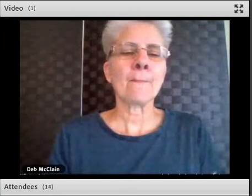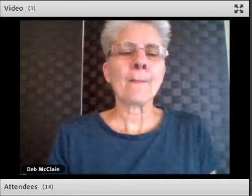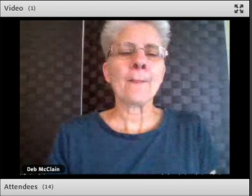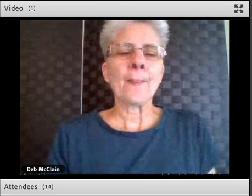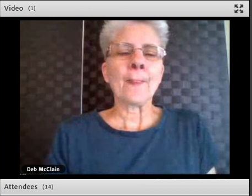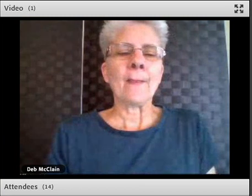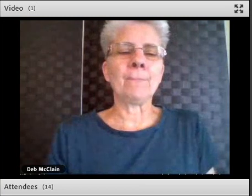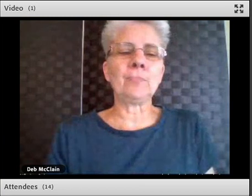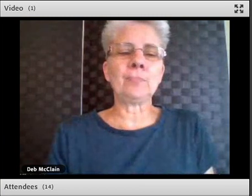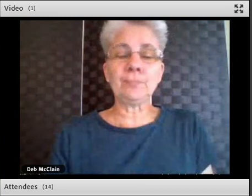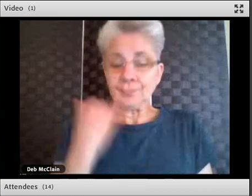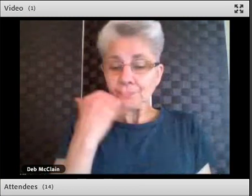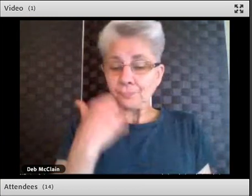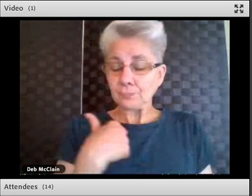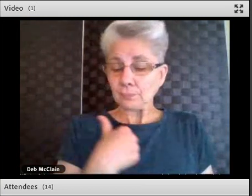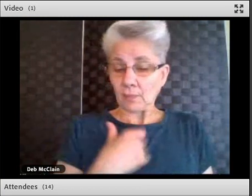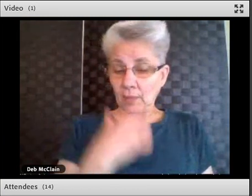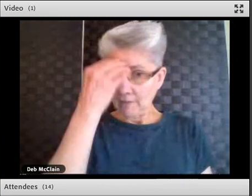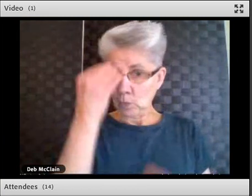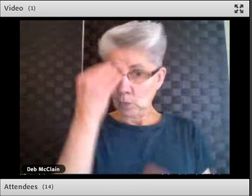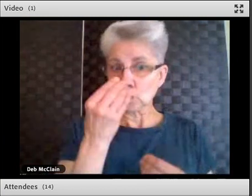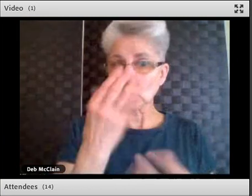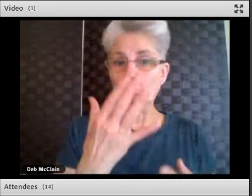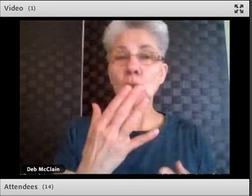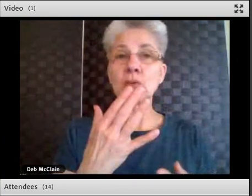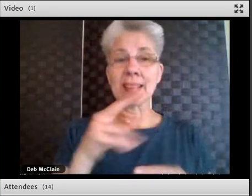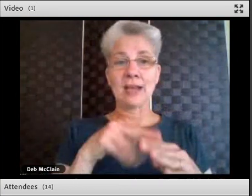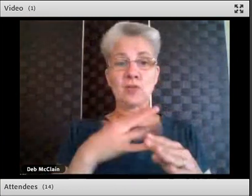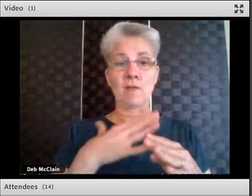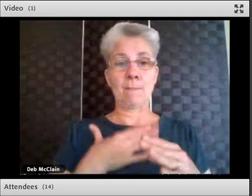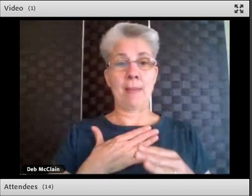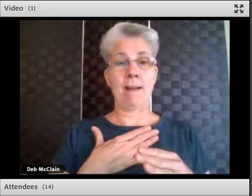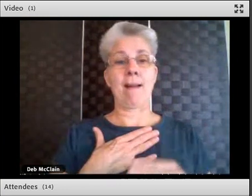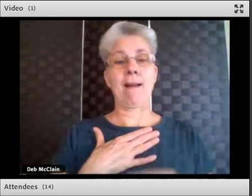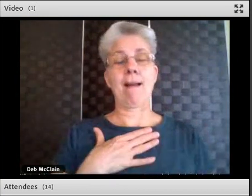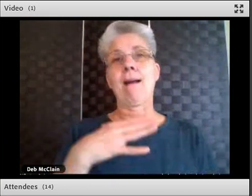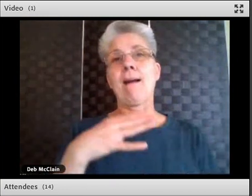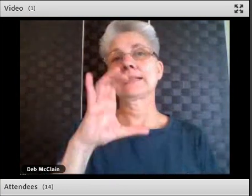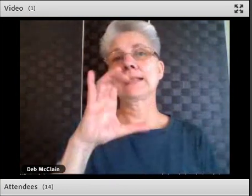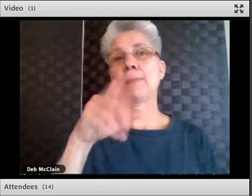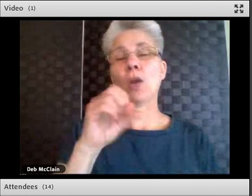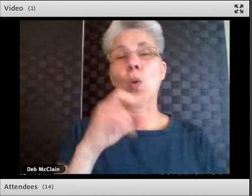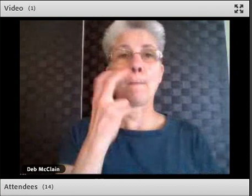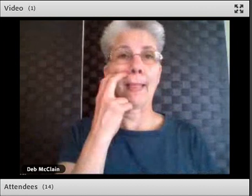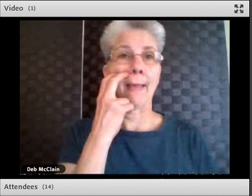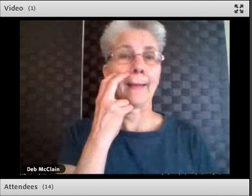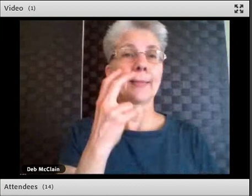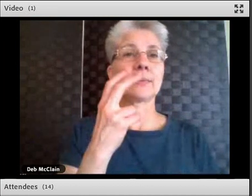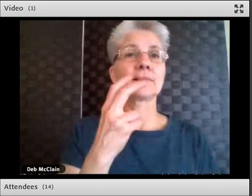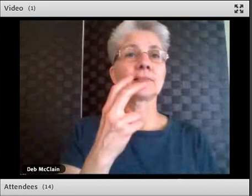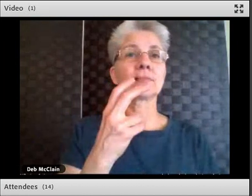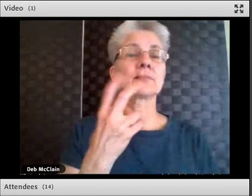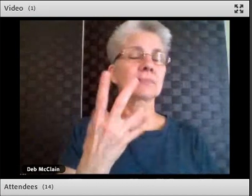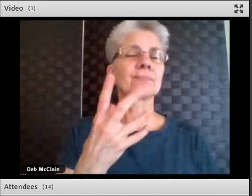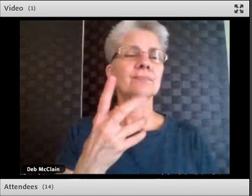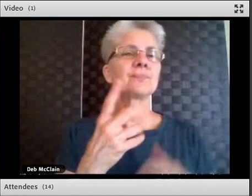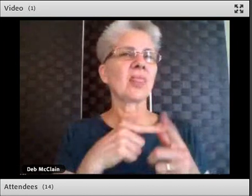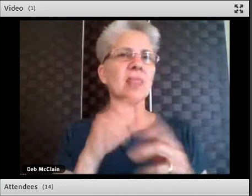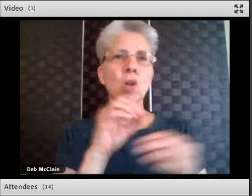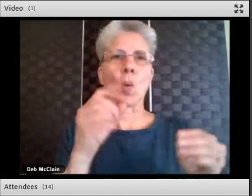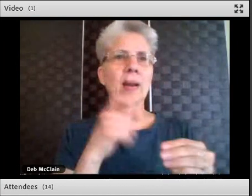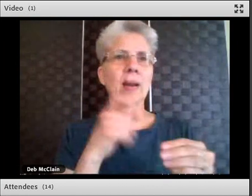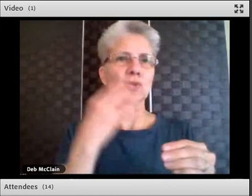So, but even if I were to disclose the nature of my CP or my blindness or the presence of it, that nobody